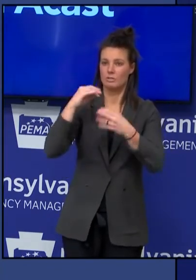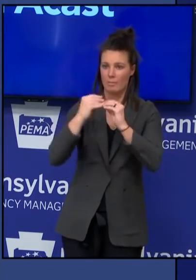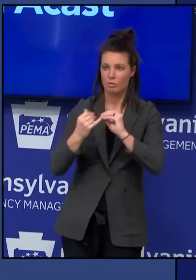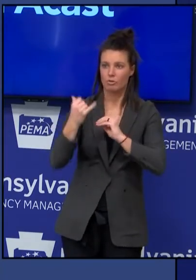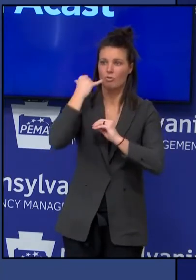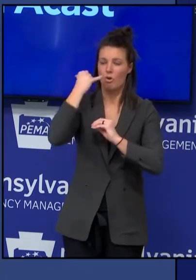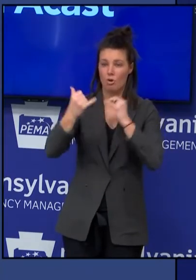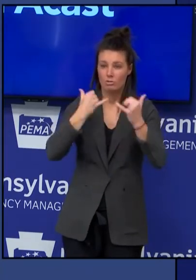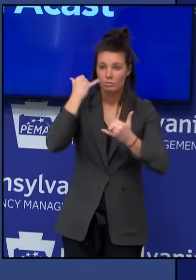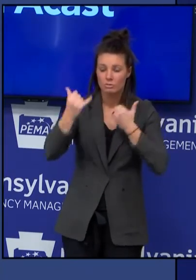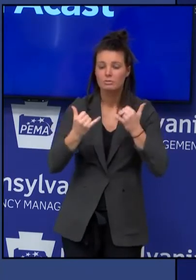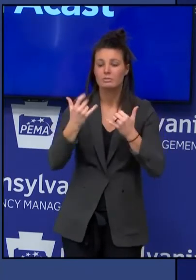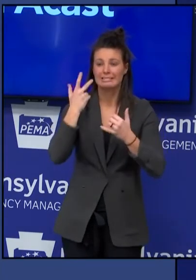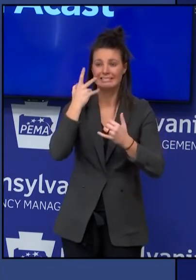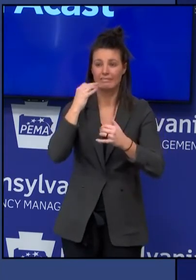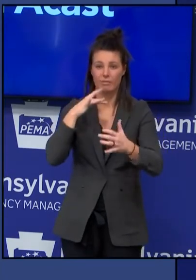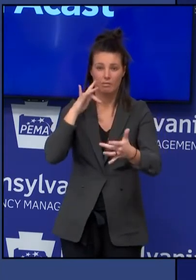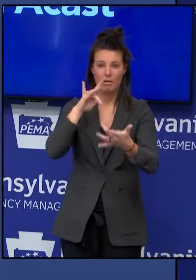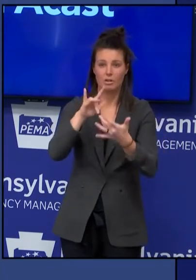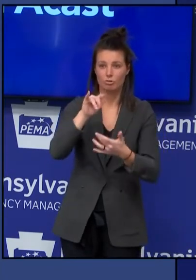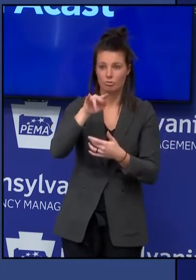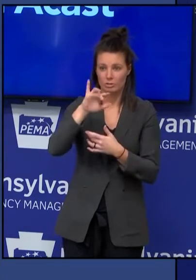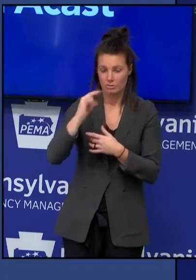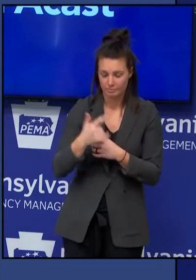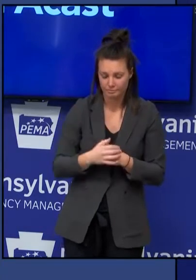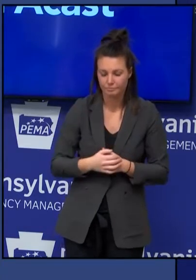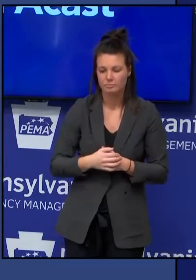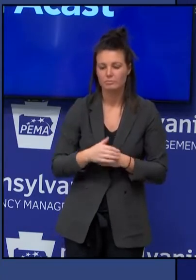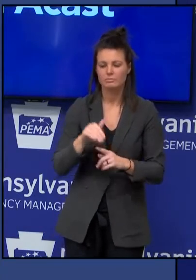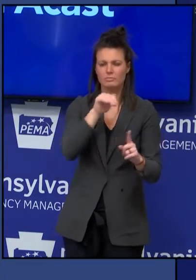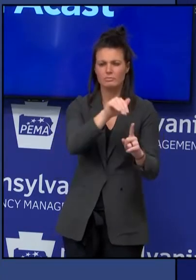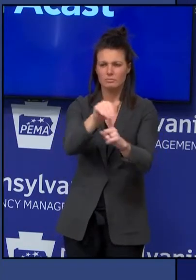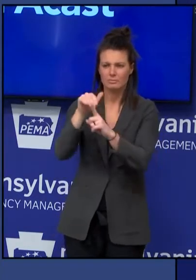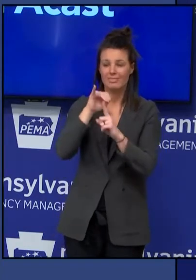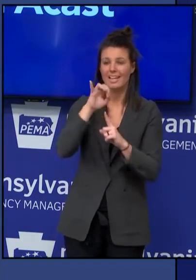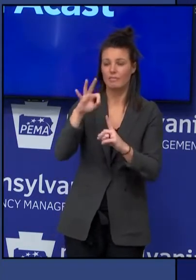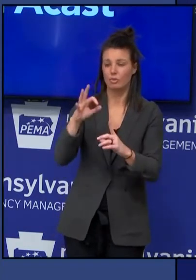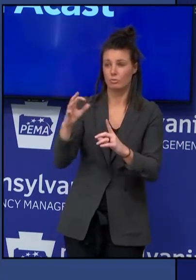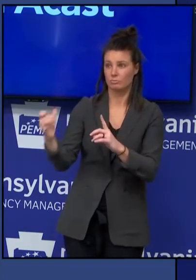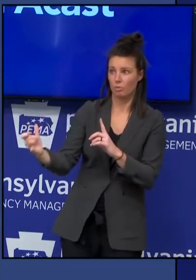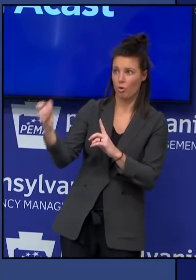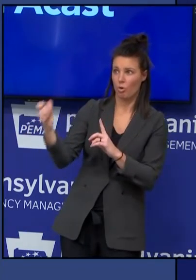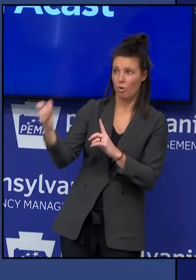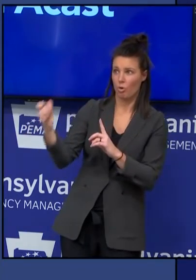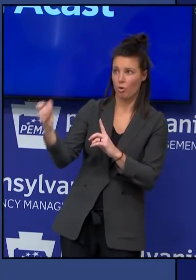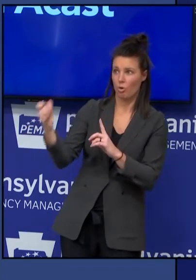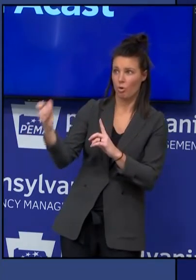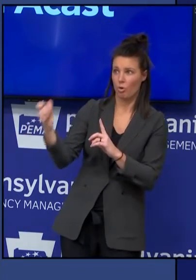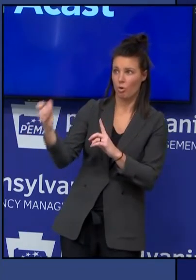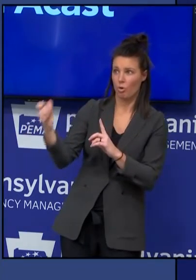tracing on positive cases of COVID-19. I would also like to remind everyone that if you receive a call regarding